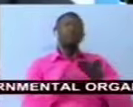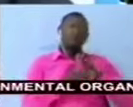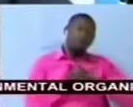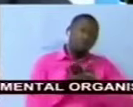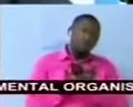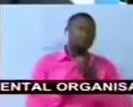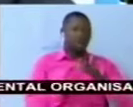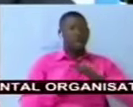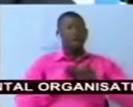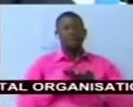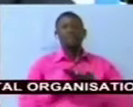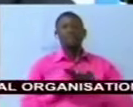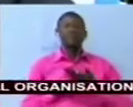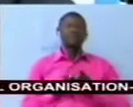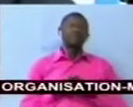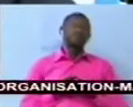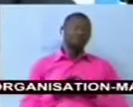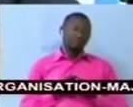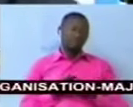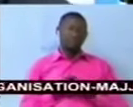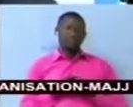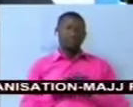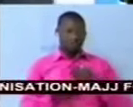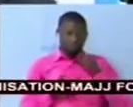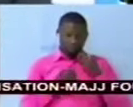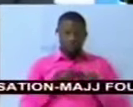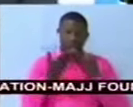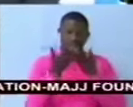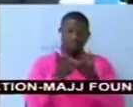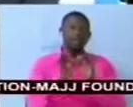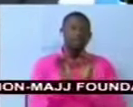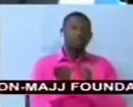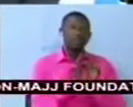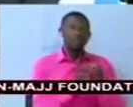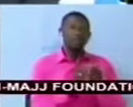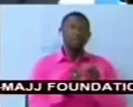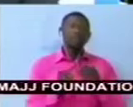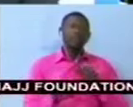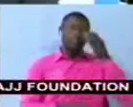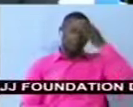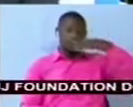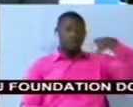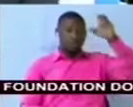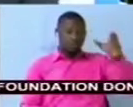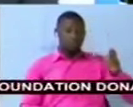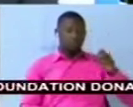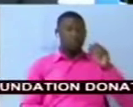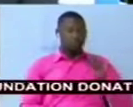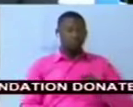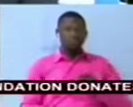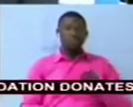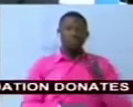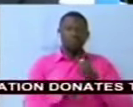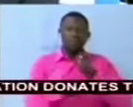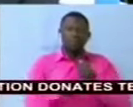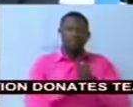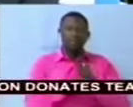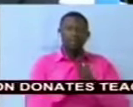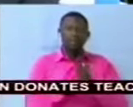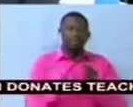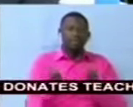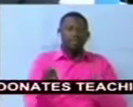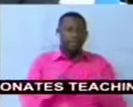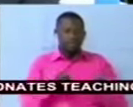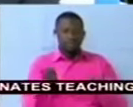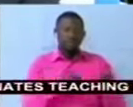obtained. It further provides that, quote, the commission may make regulations for the granting